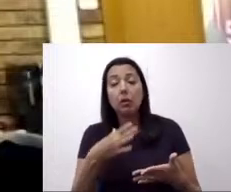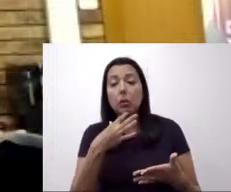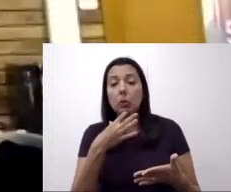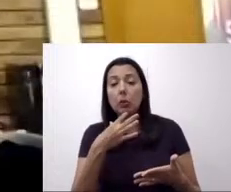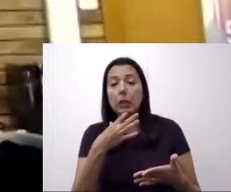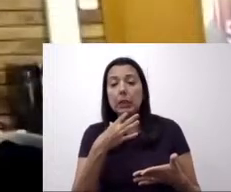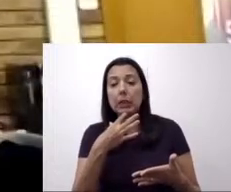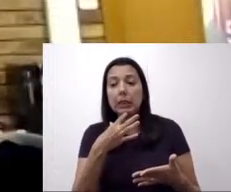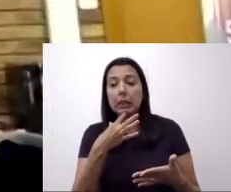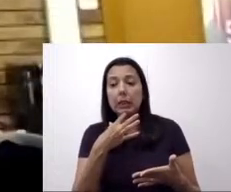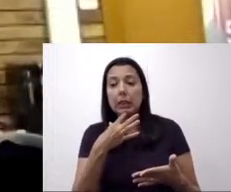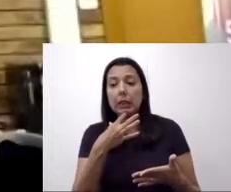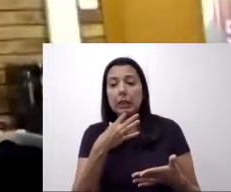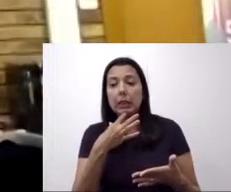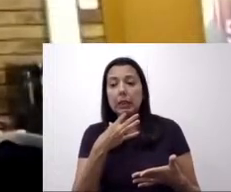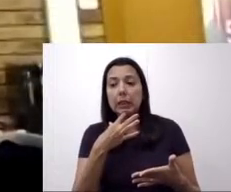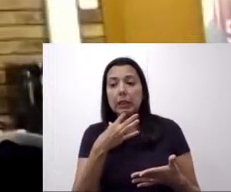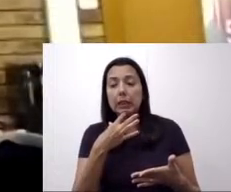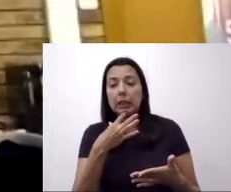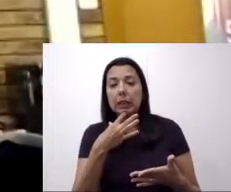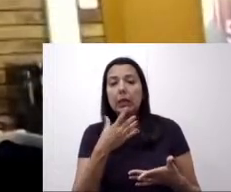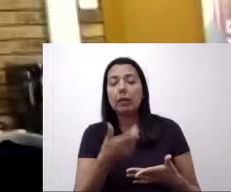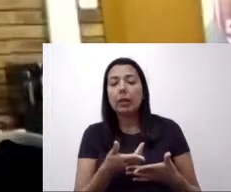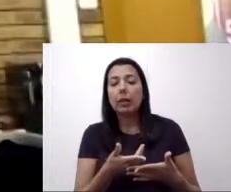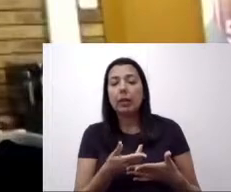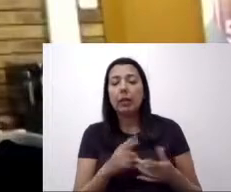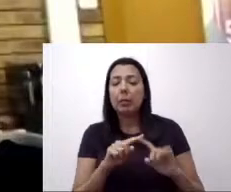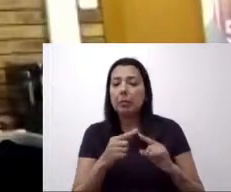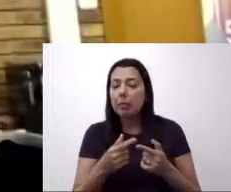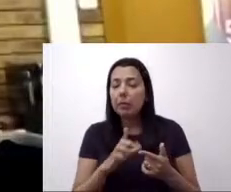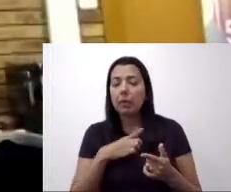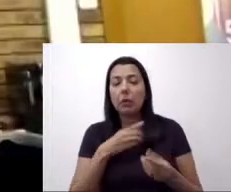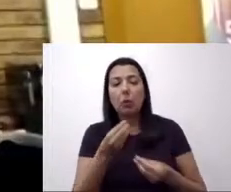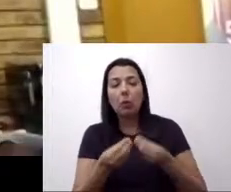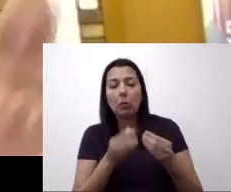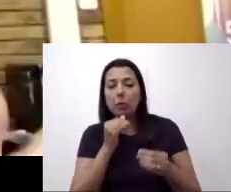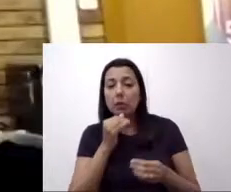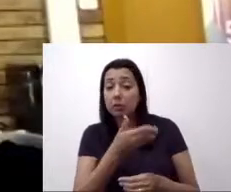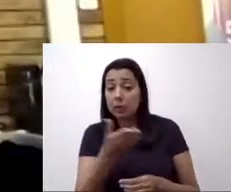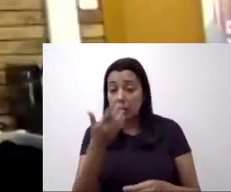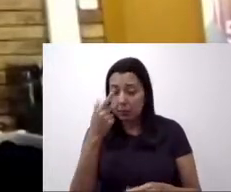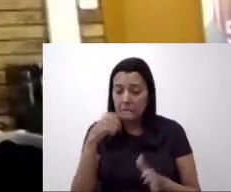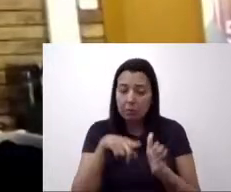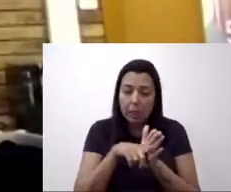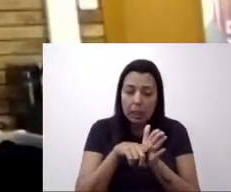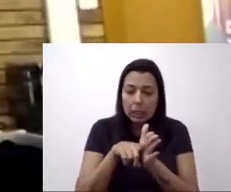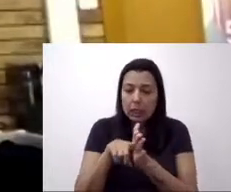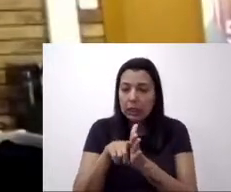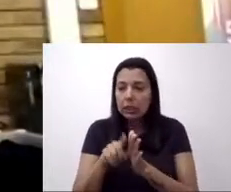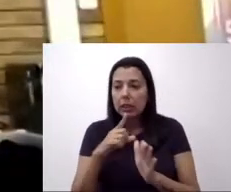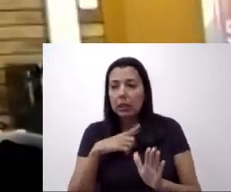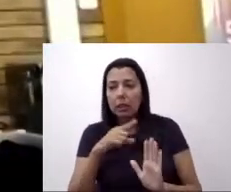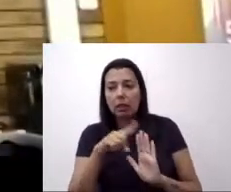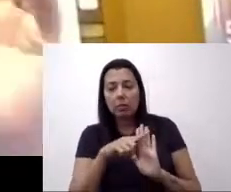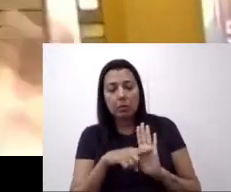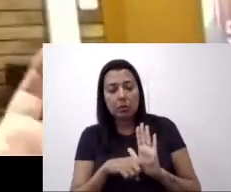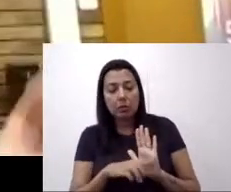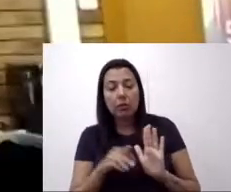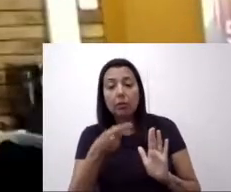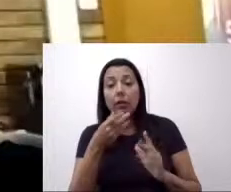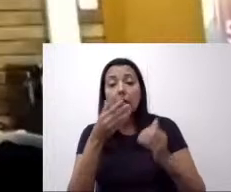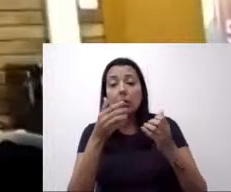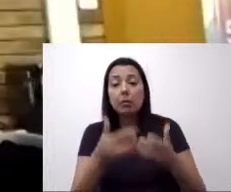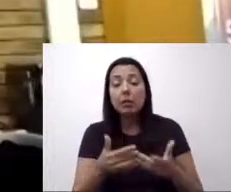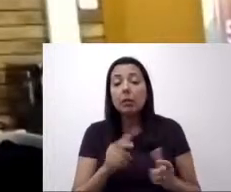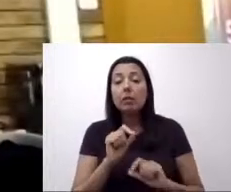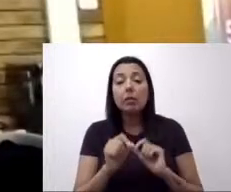It's, you know, it's little like when you are a researcher and you have a program when you say you need to be to work on